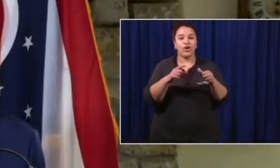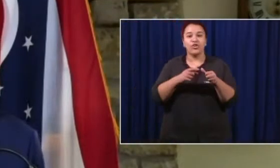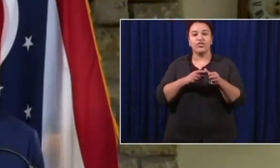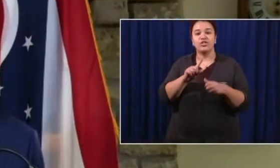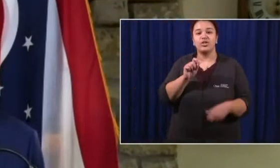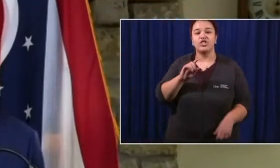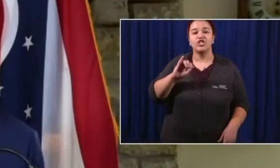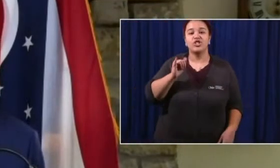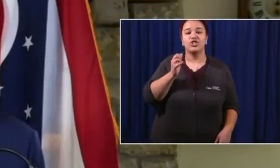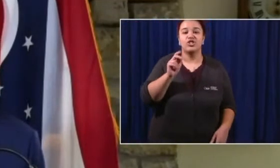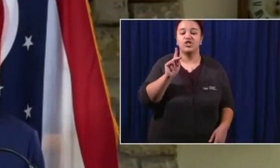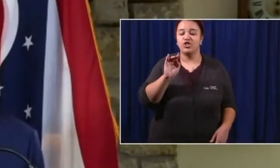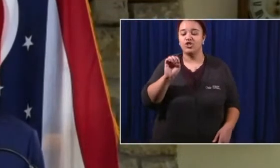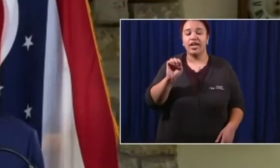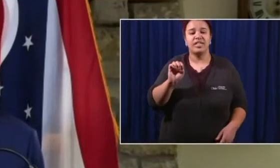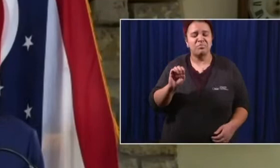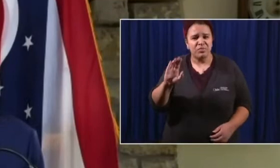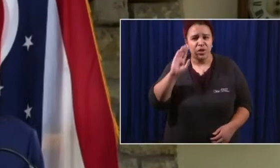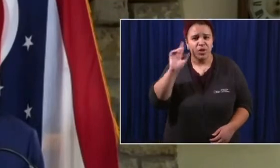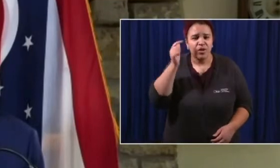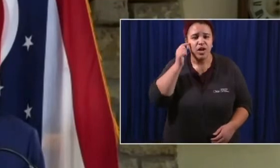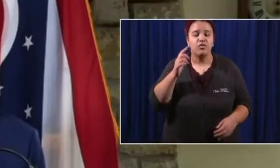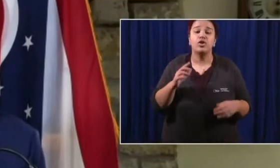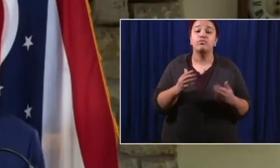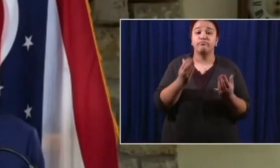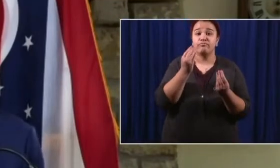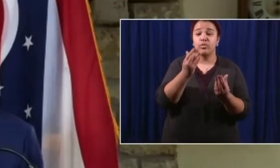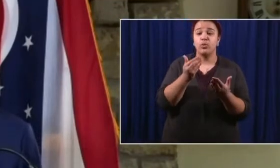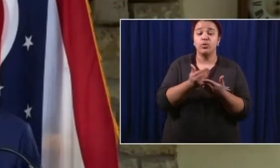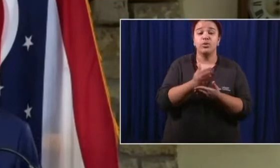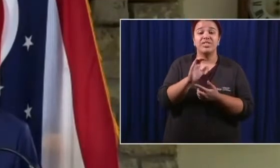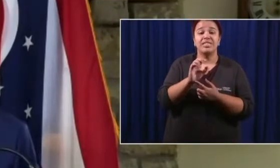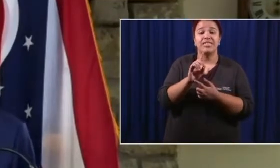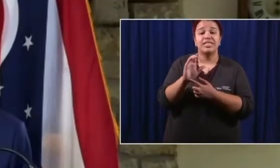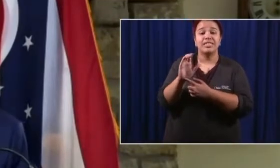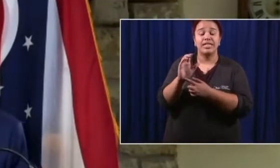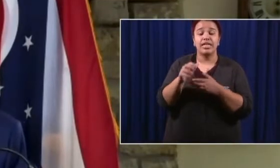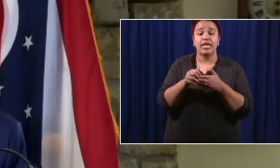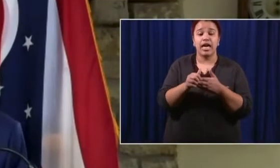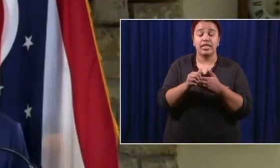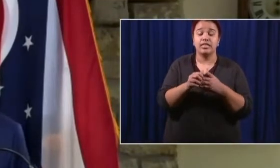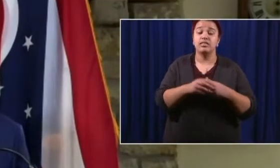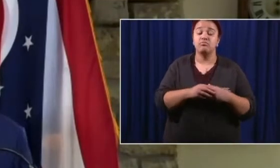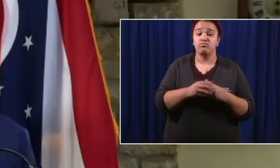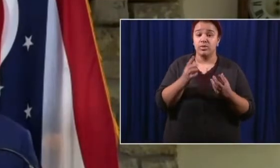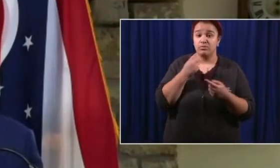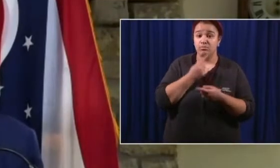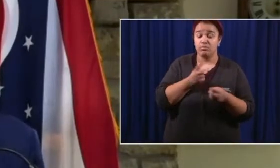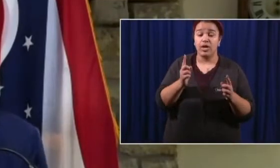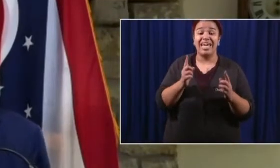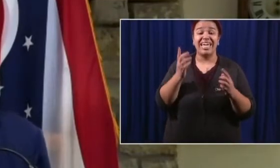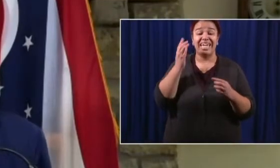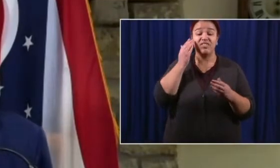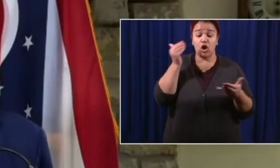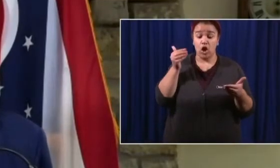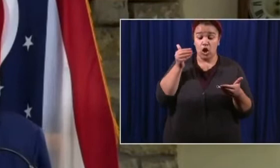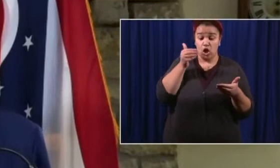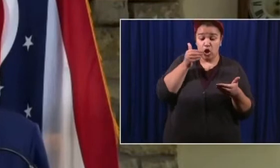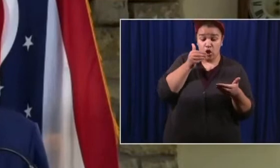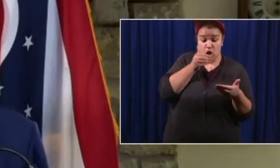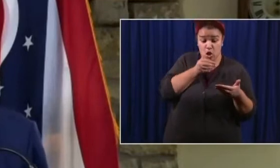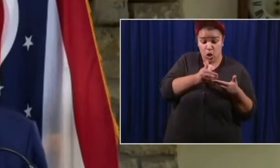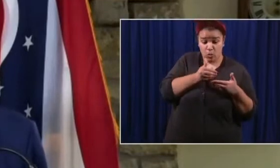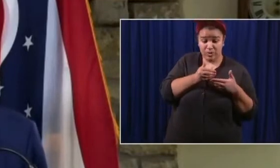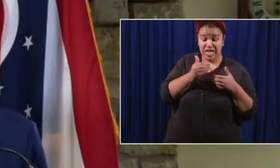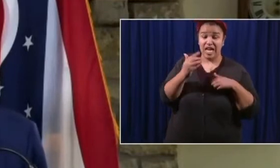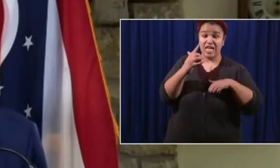Hi, Governor. New CDC guidance released this week said that close contacts of people with COVID-19 do not necessarily need a test if they do not